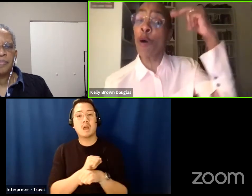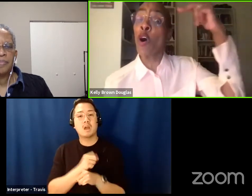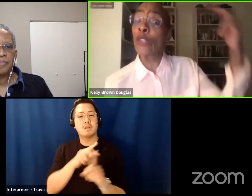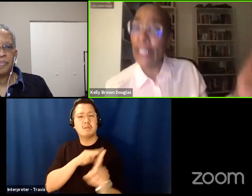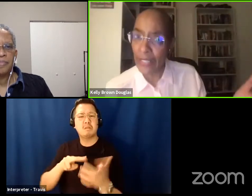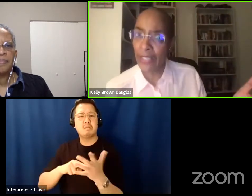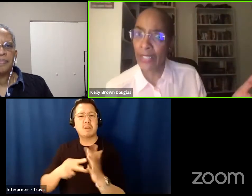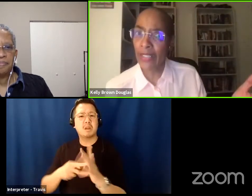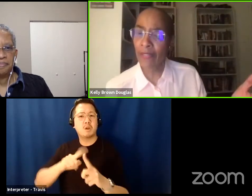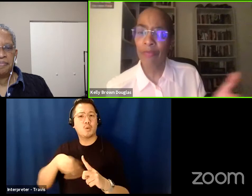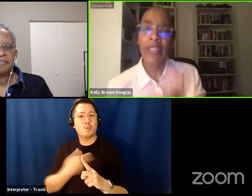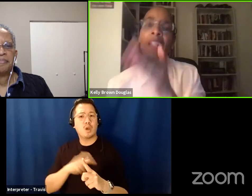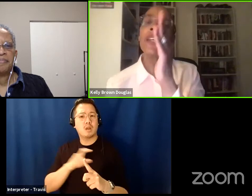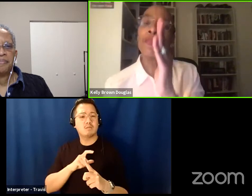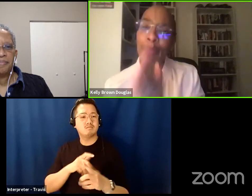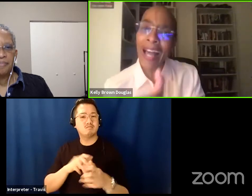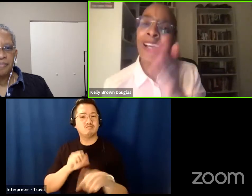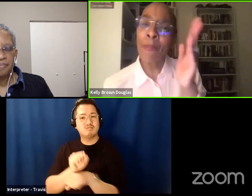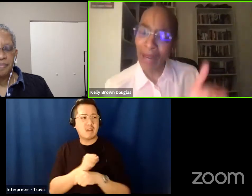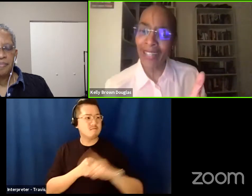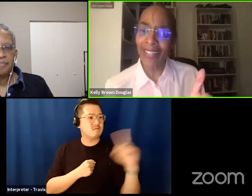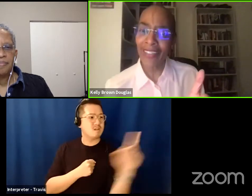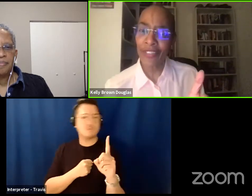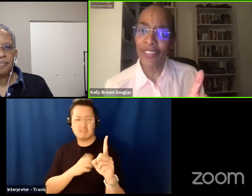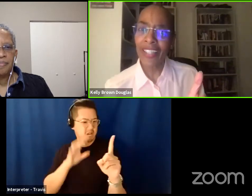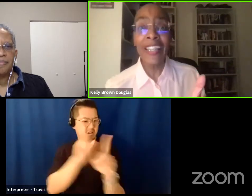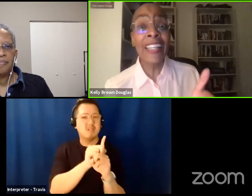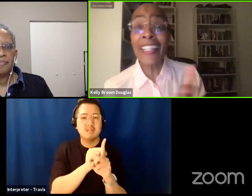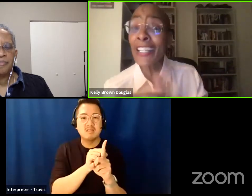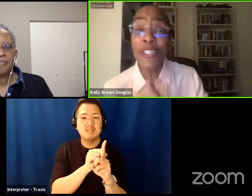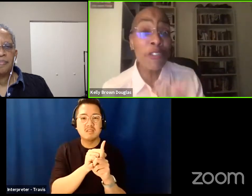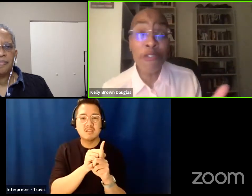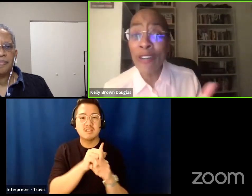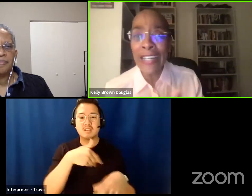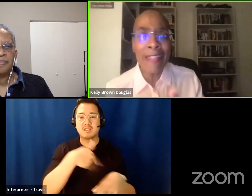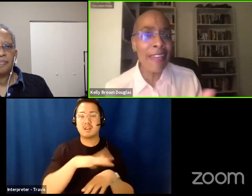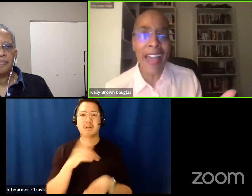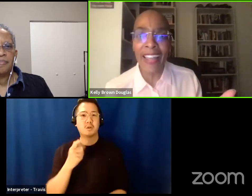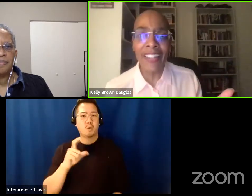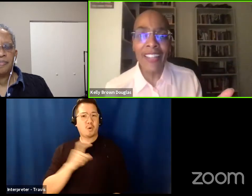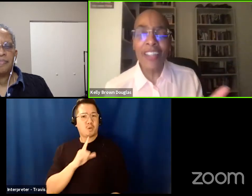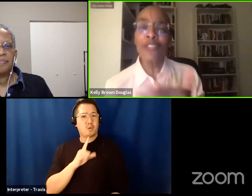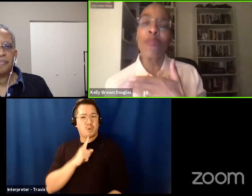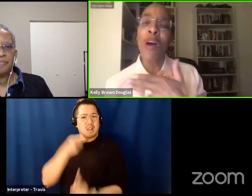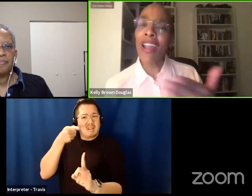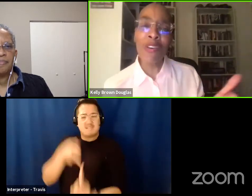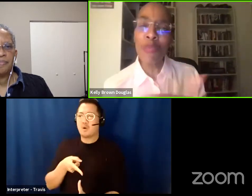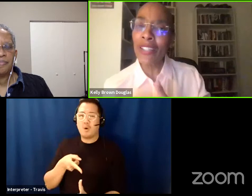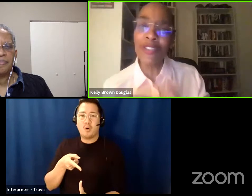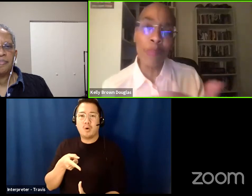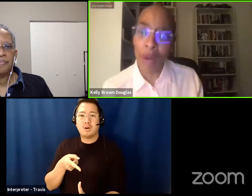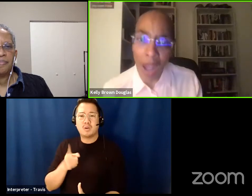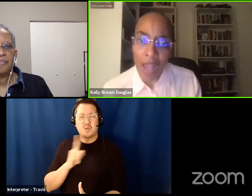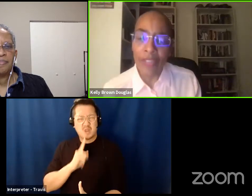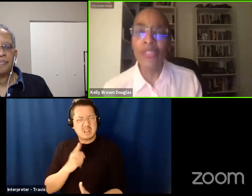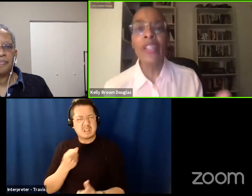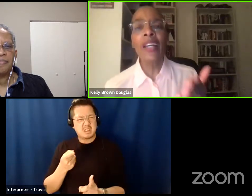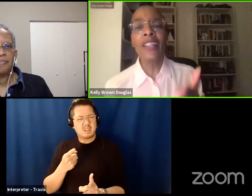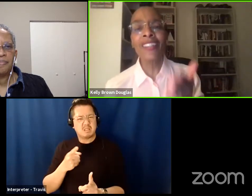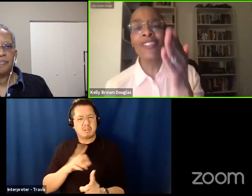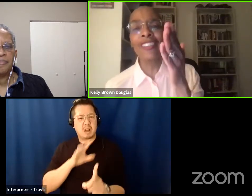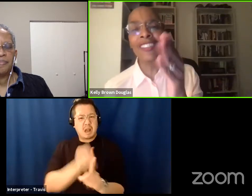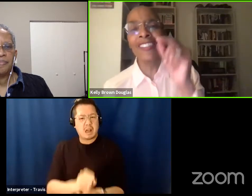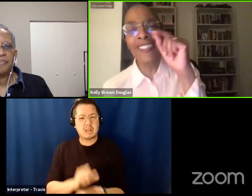to police Black bodies. It is doing that. So why are we